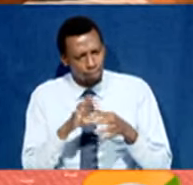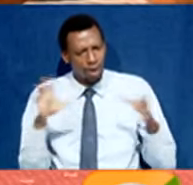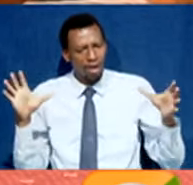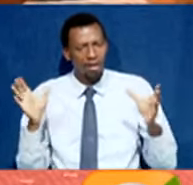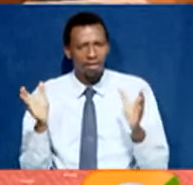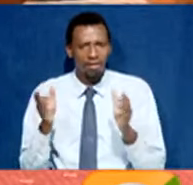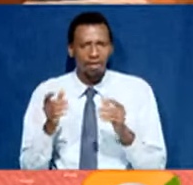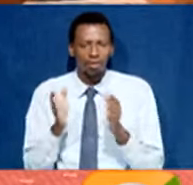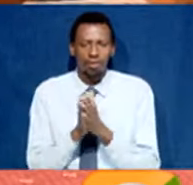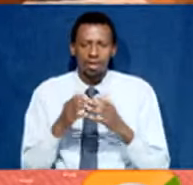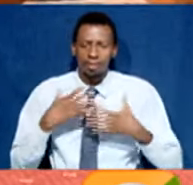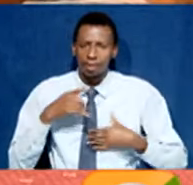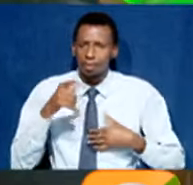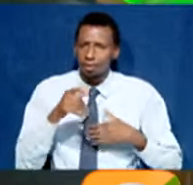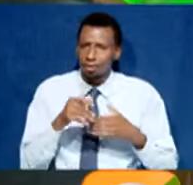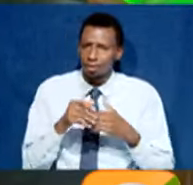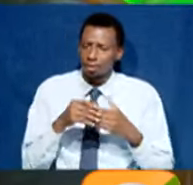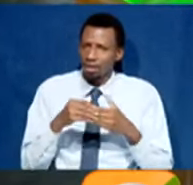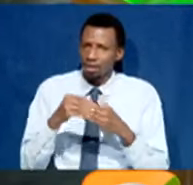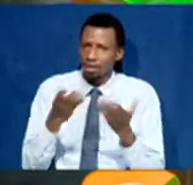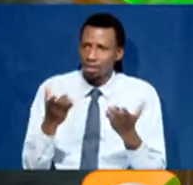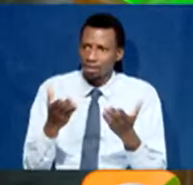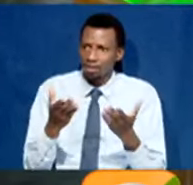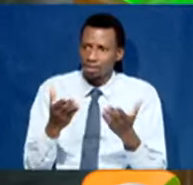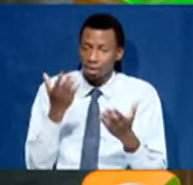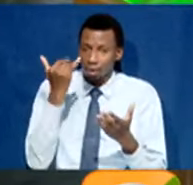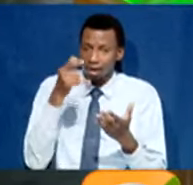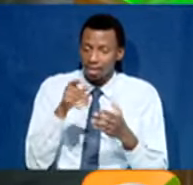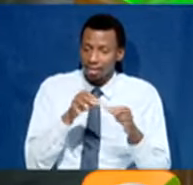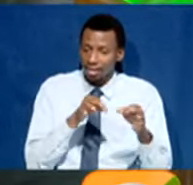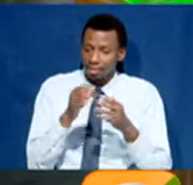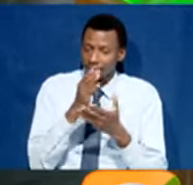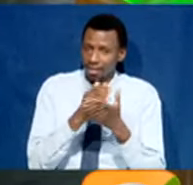then it will explain some of the decisions that you're doing.